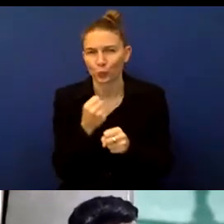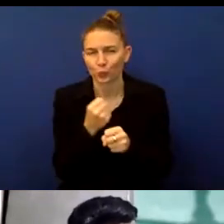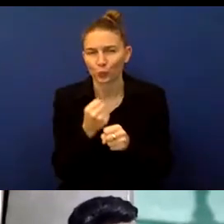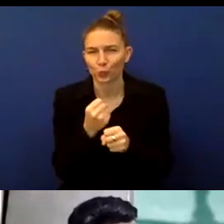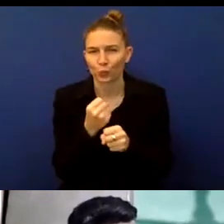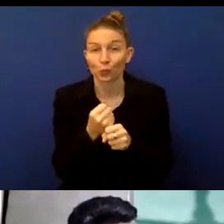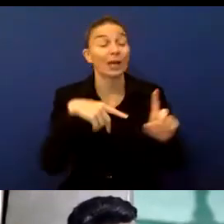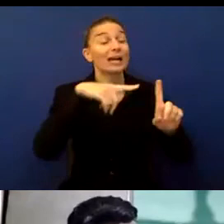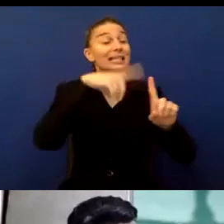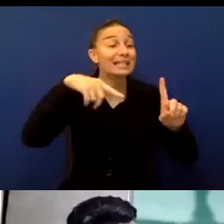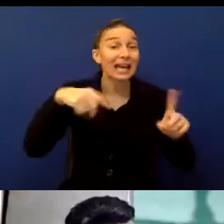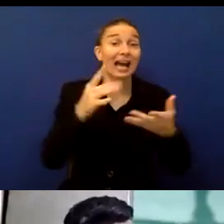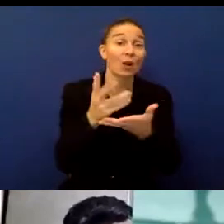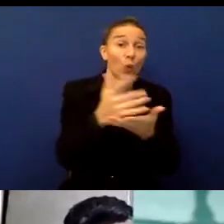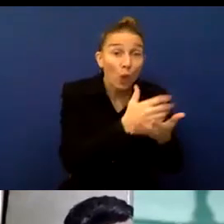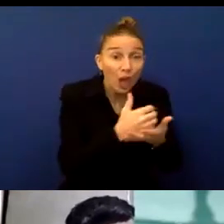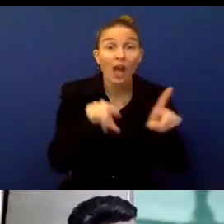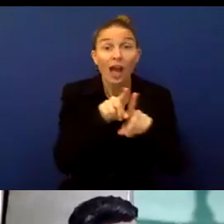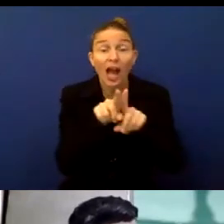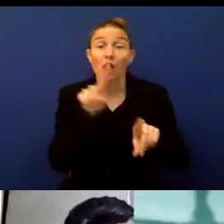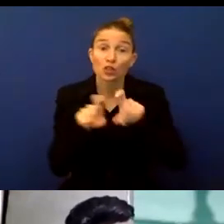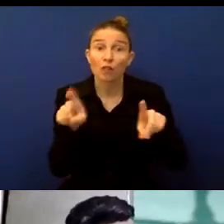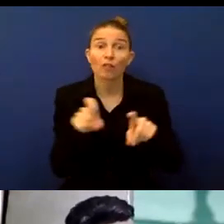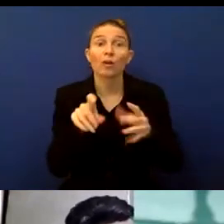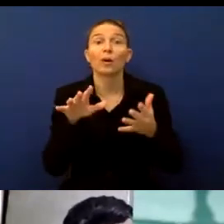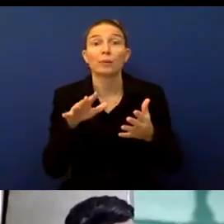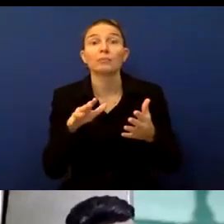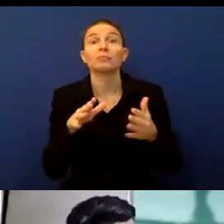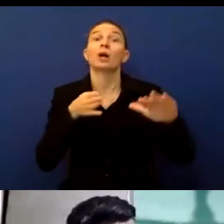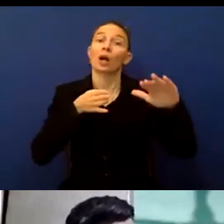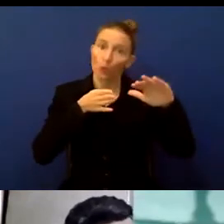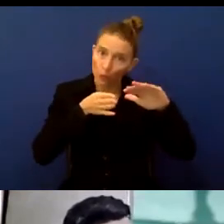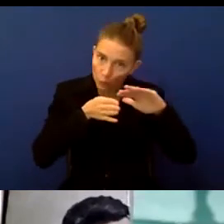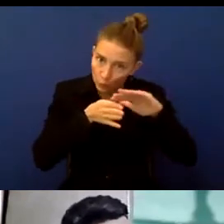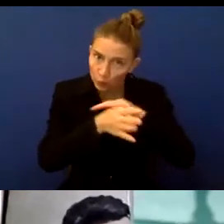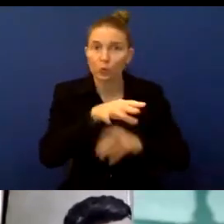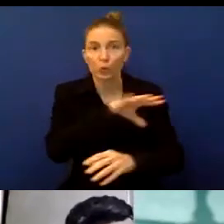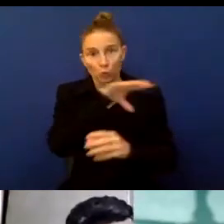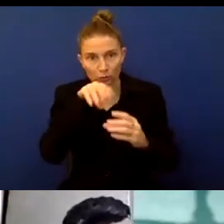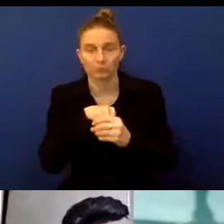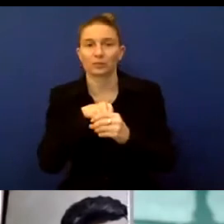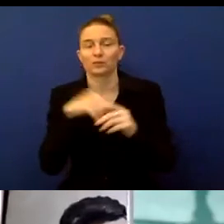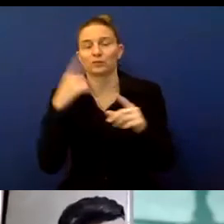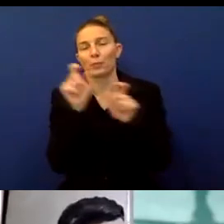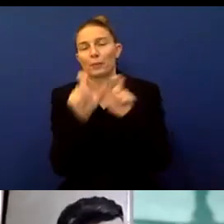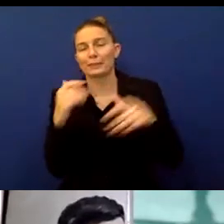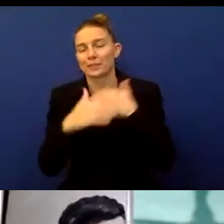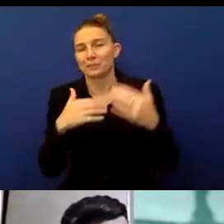data collection and surveys more accessible and inclusive for the most amount of people with disabilities.